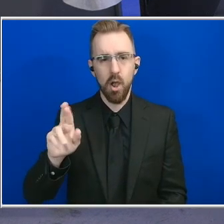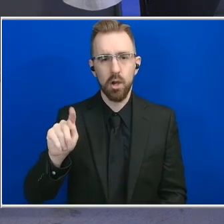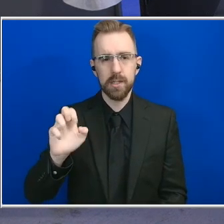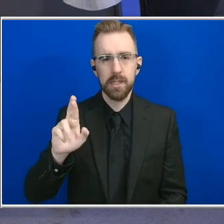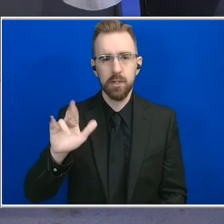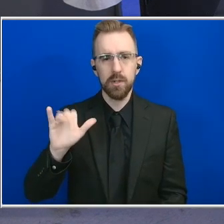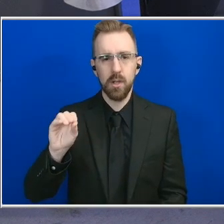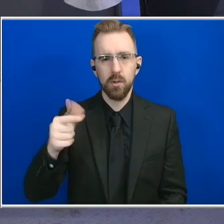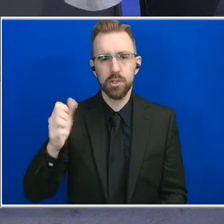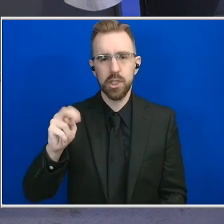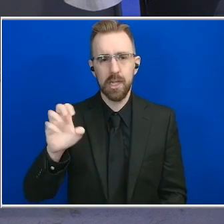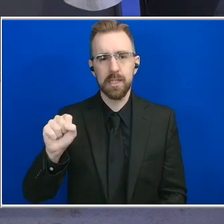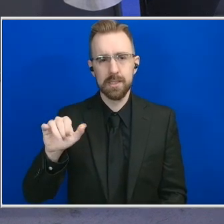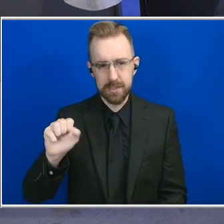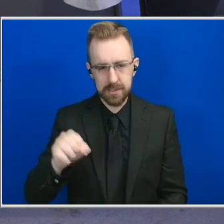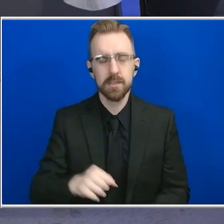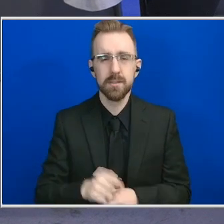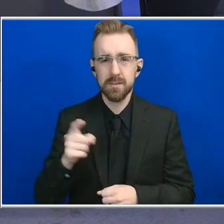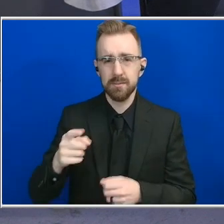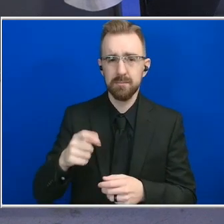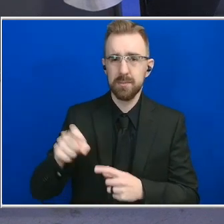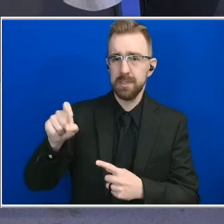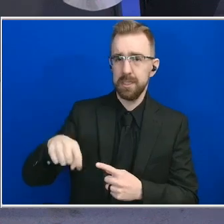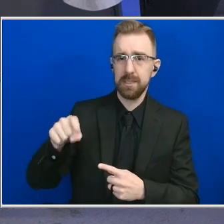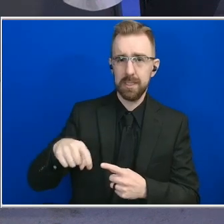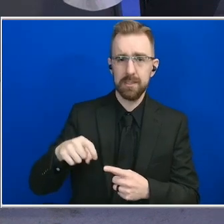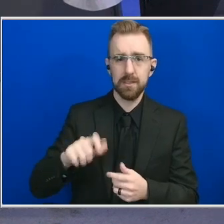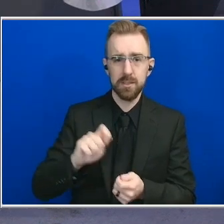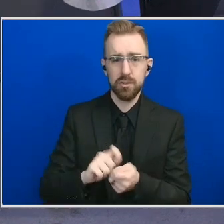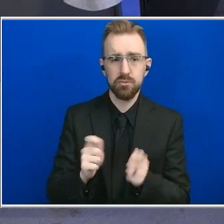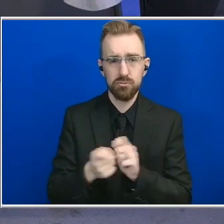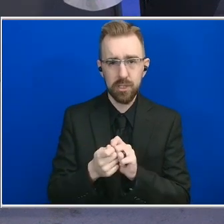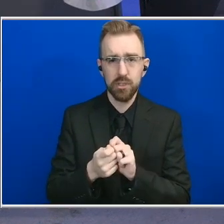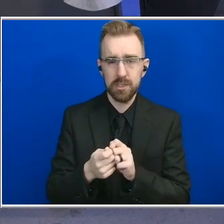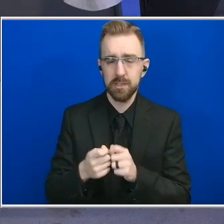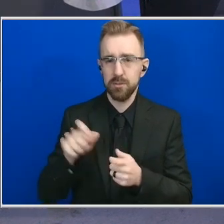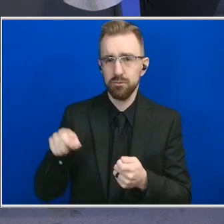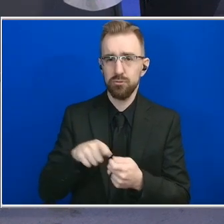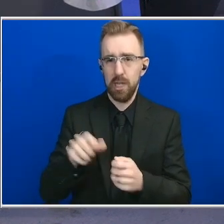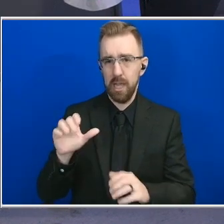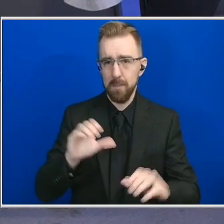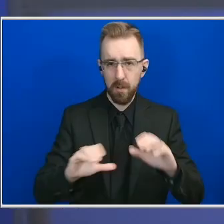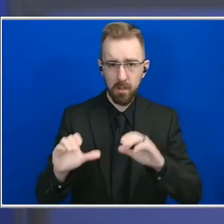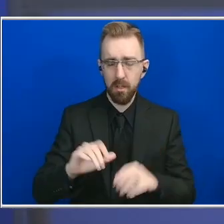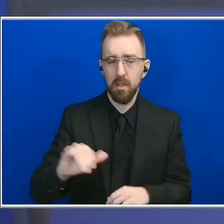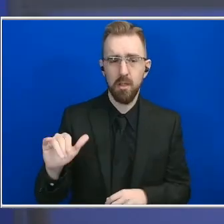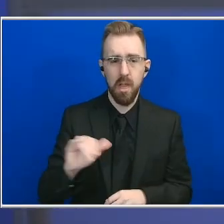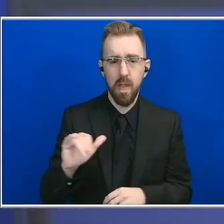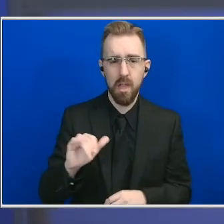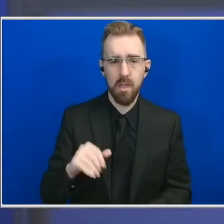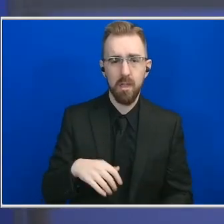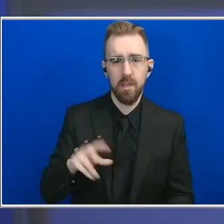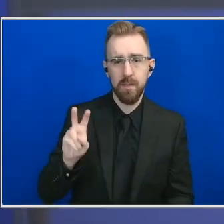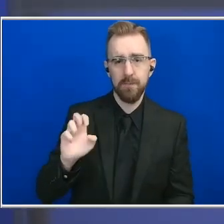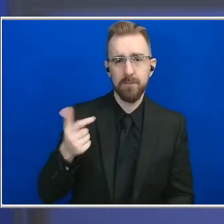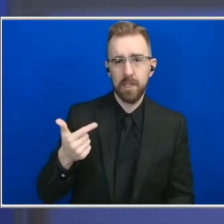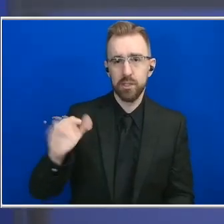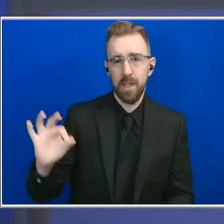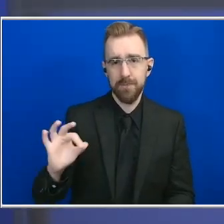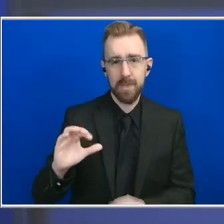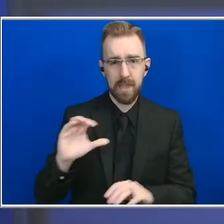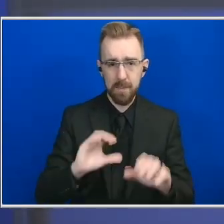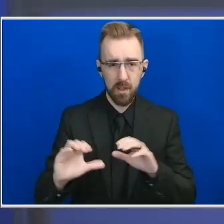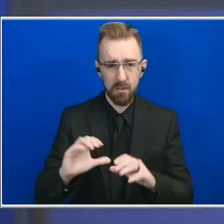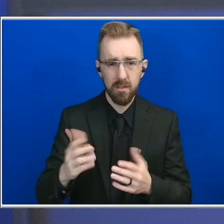or necessitates changing certain chemicals like VEGF chemicals and things like that. So,